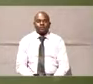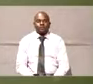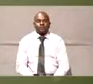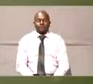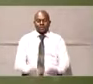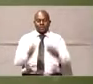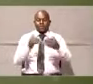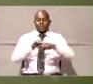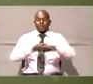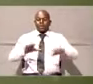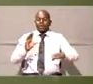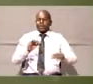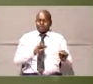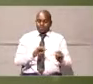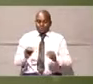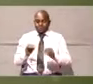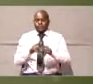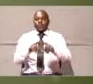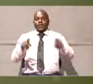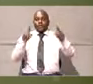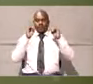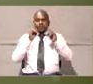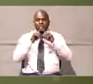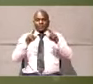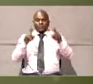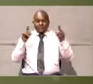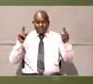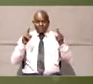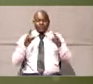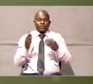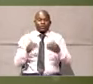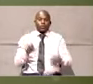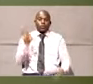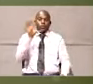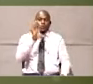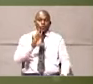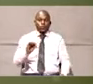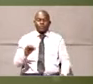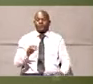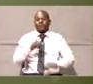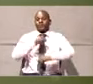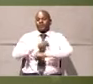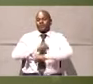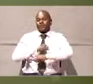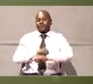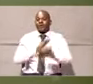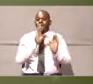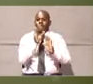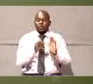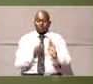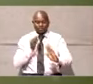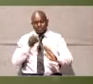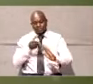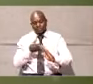Now from the Land Commission over to Makerere University, where it's to roll out a scholarship program aimed at supporting